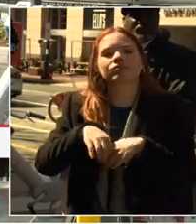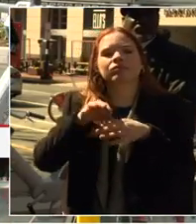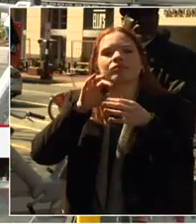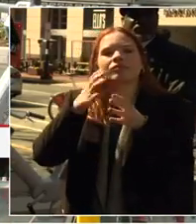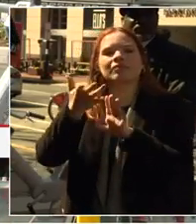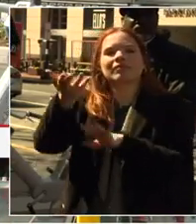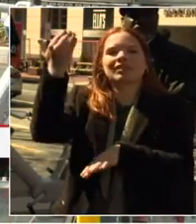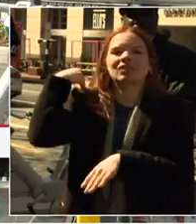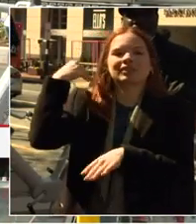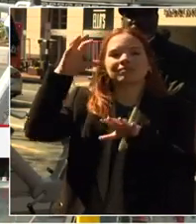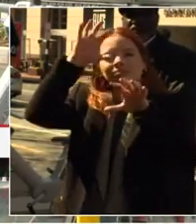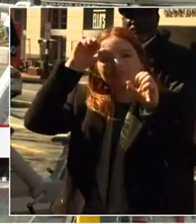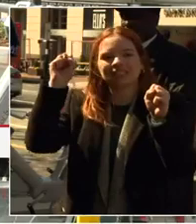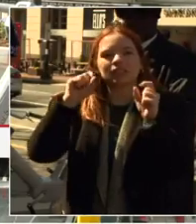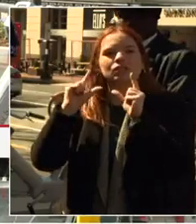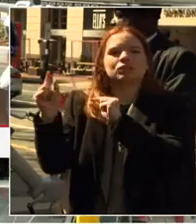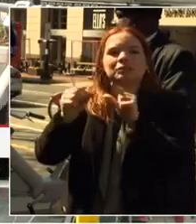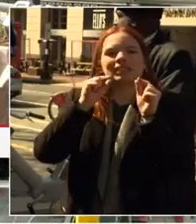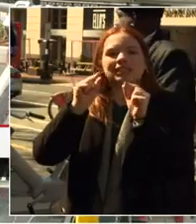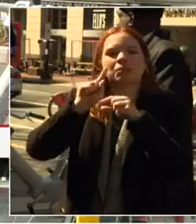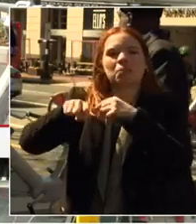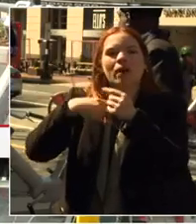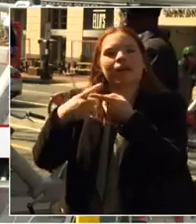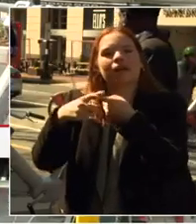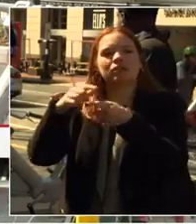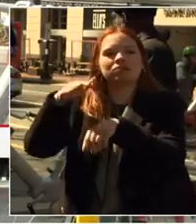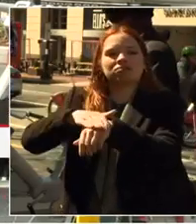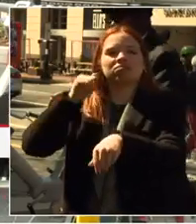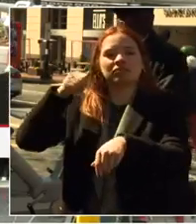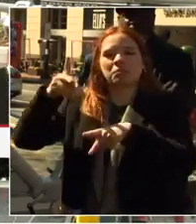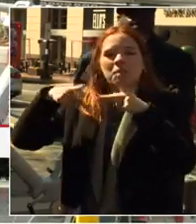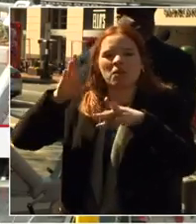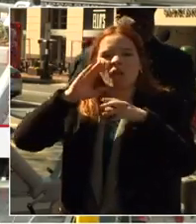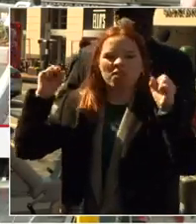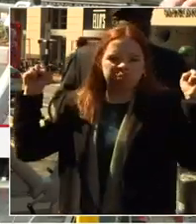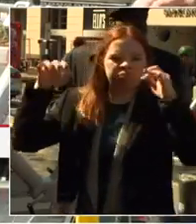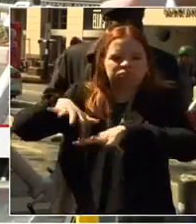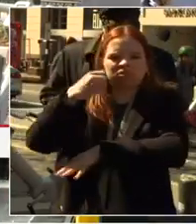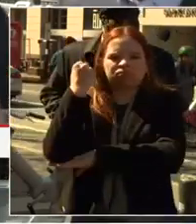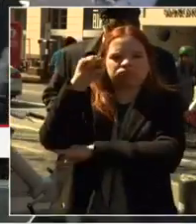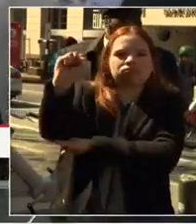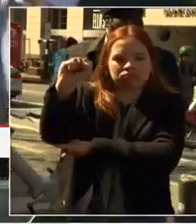tweet about calling people to protest.